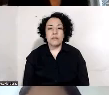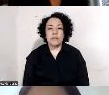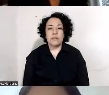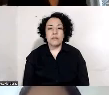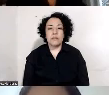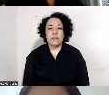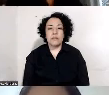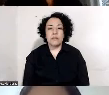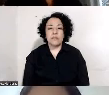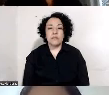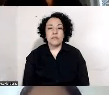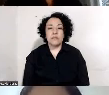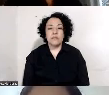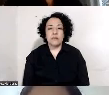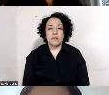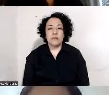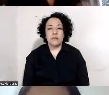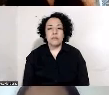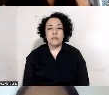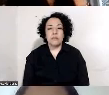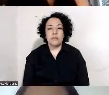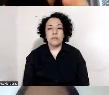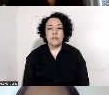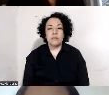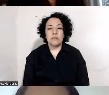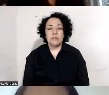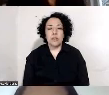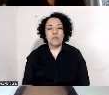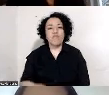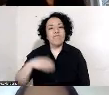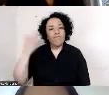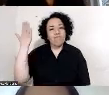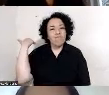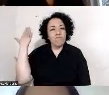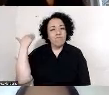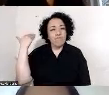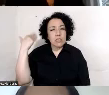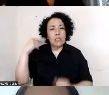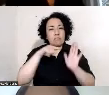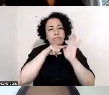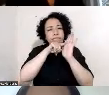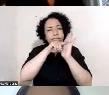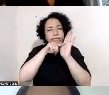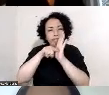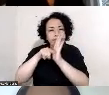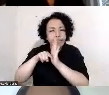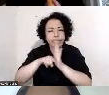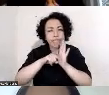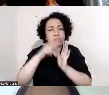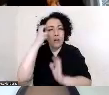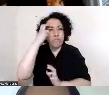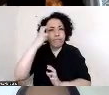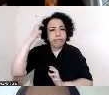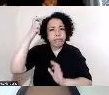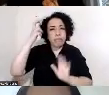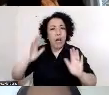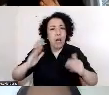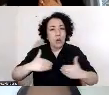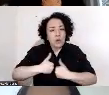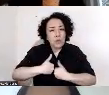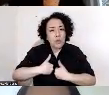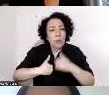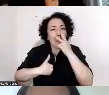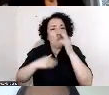their deficits, that is, their disabilities. No passado, as pesquisas sobre dupla excepcionalidade e autismo focavam muito